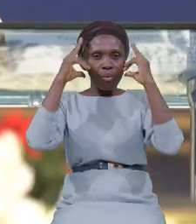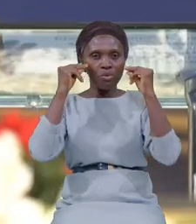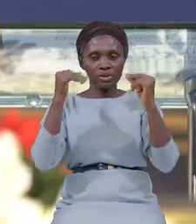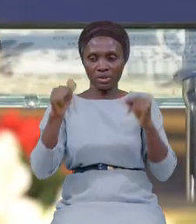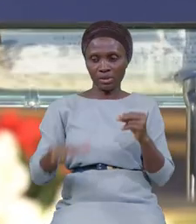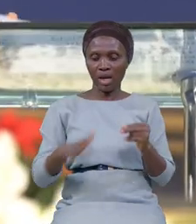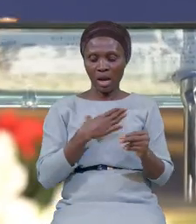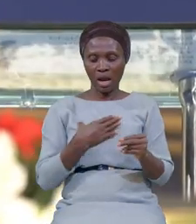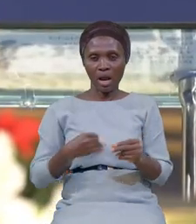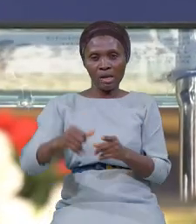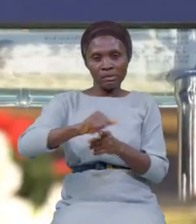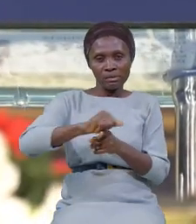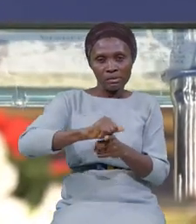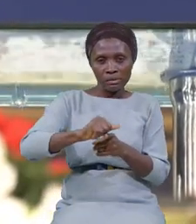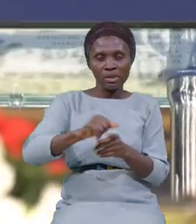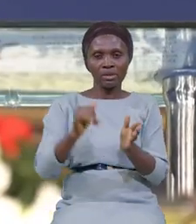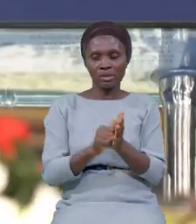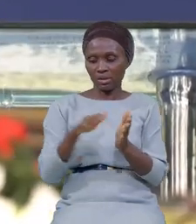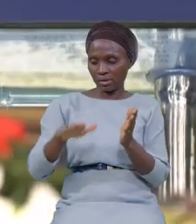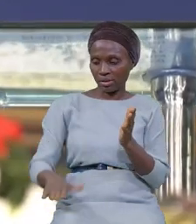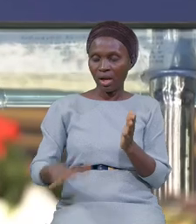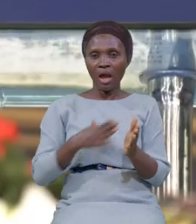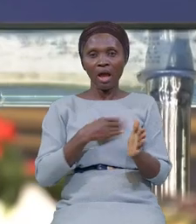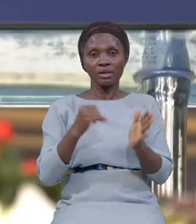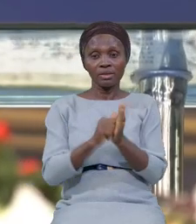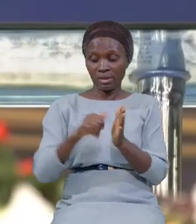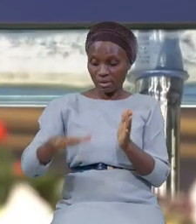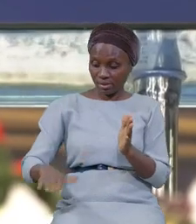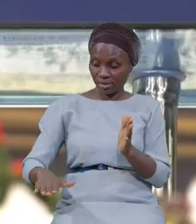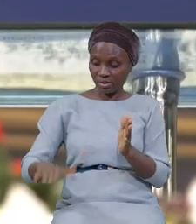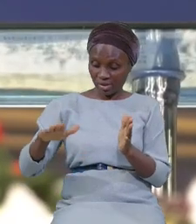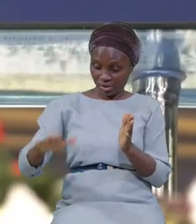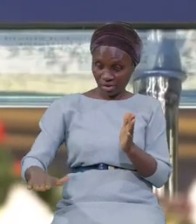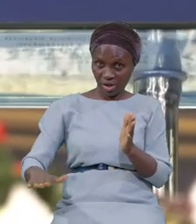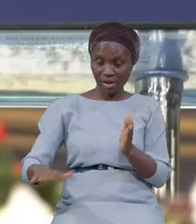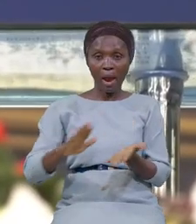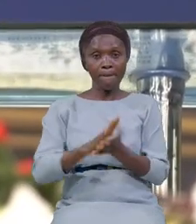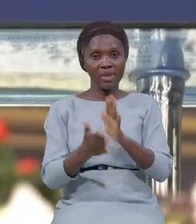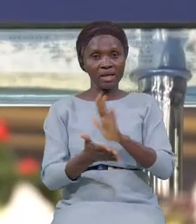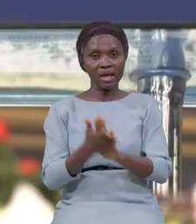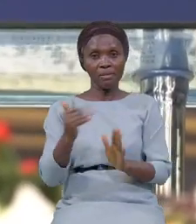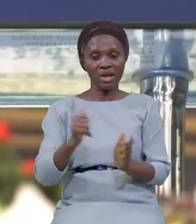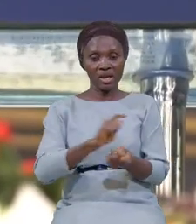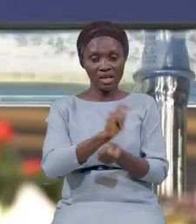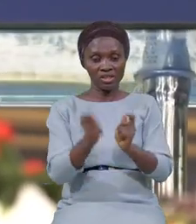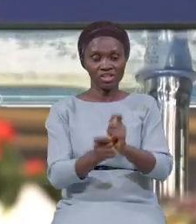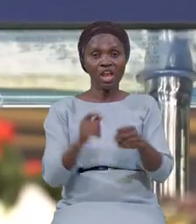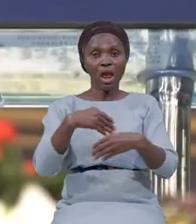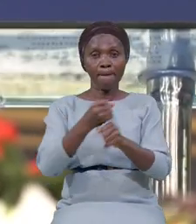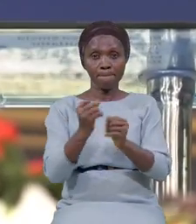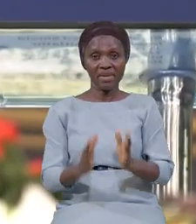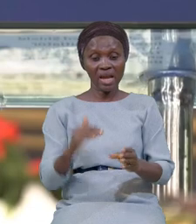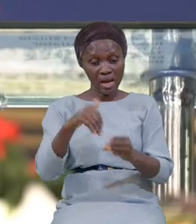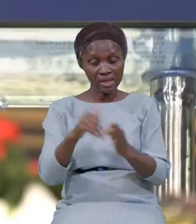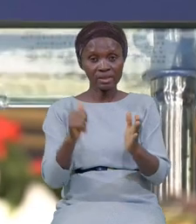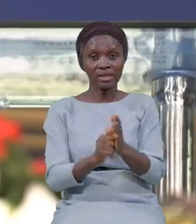and raised that child? And that child became a change maker in that